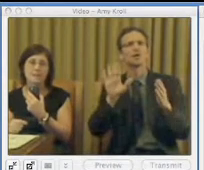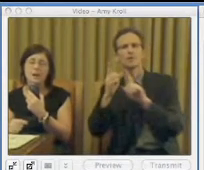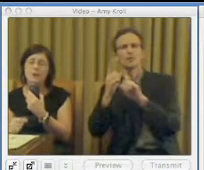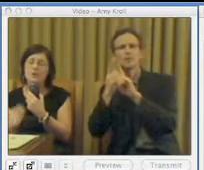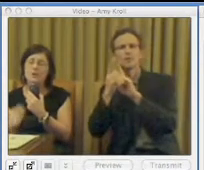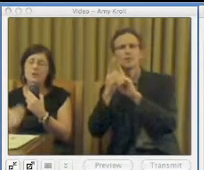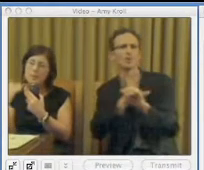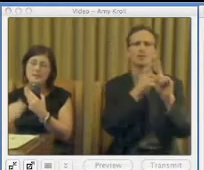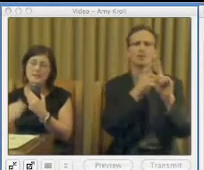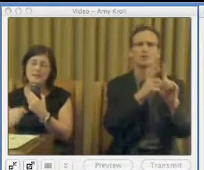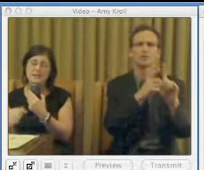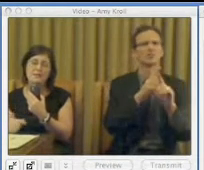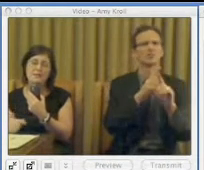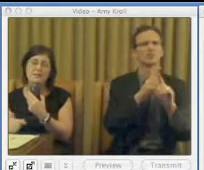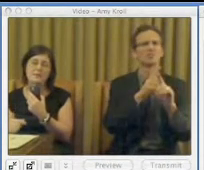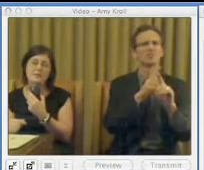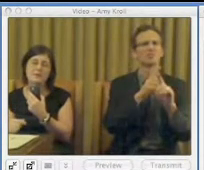first